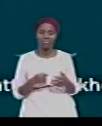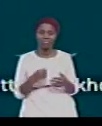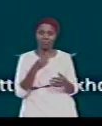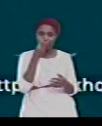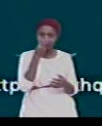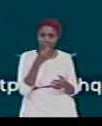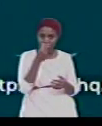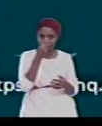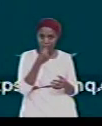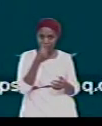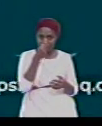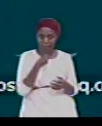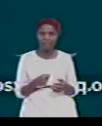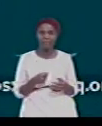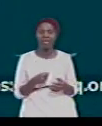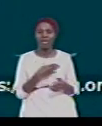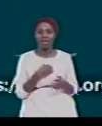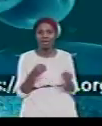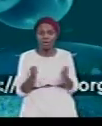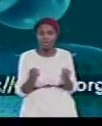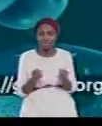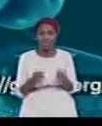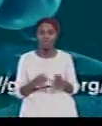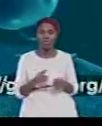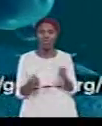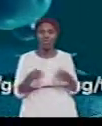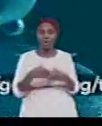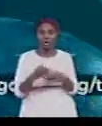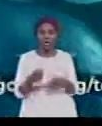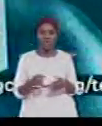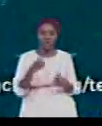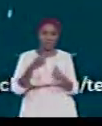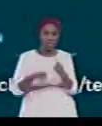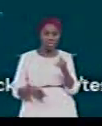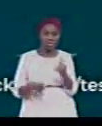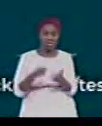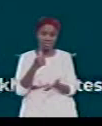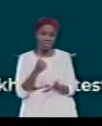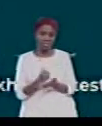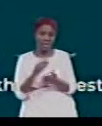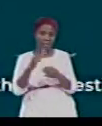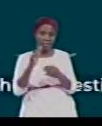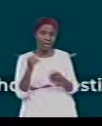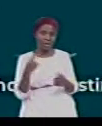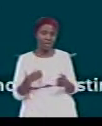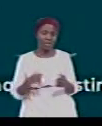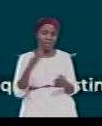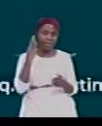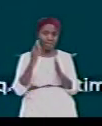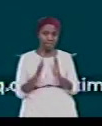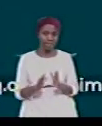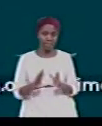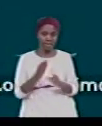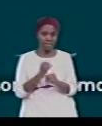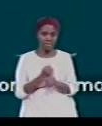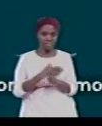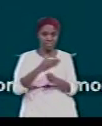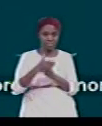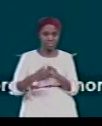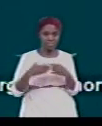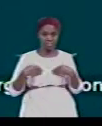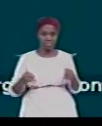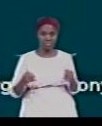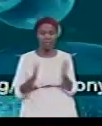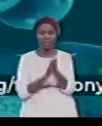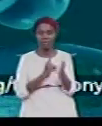but after the last amen by the convener, he has received his total healing. Praise the Lord. And now we return